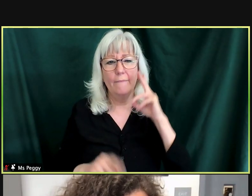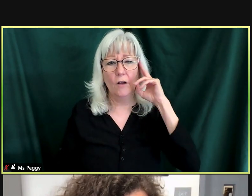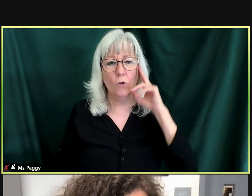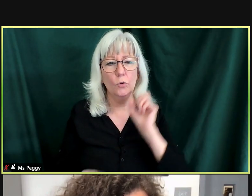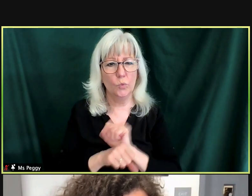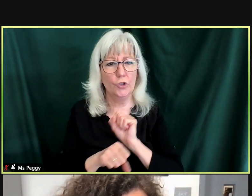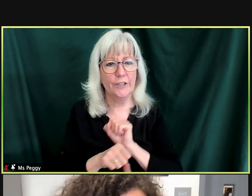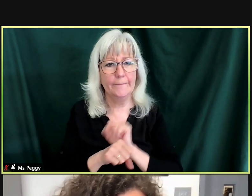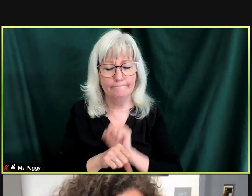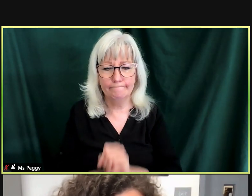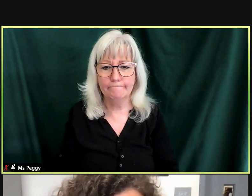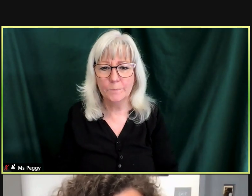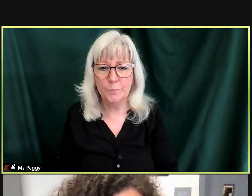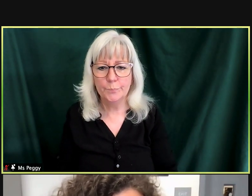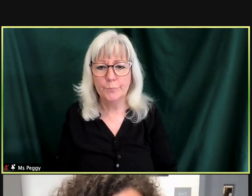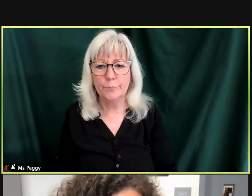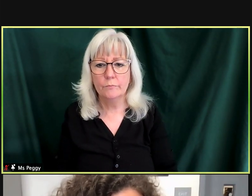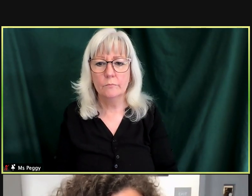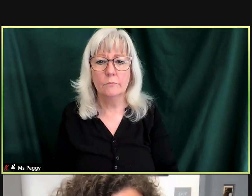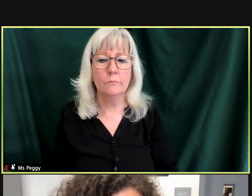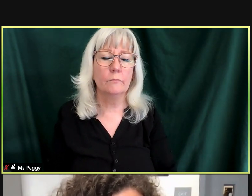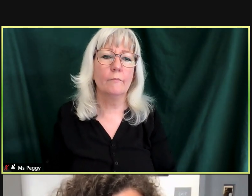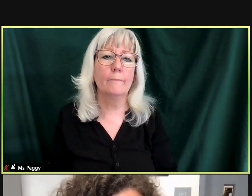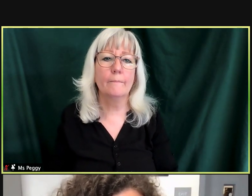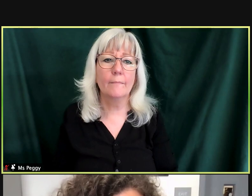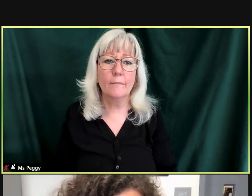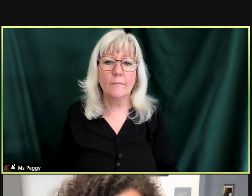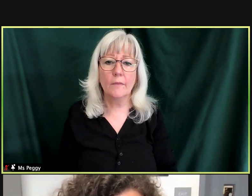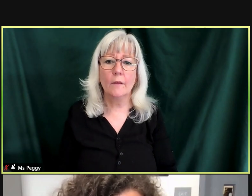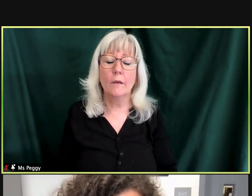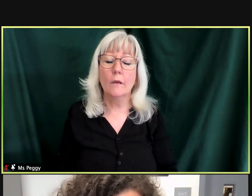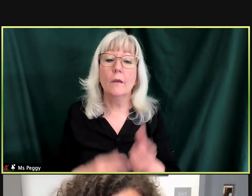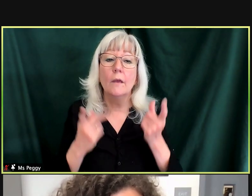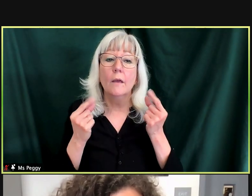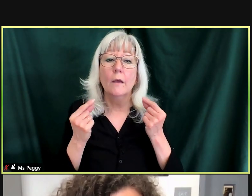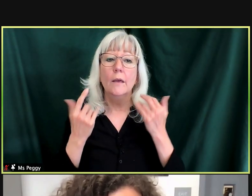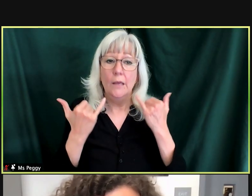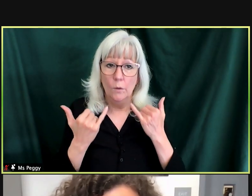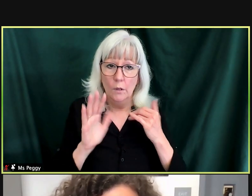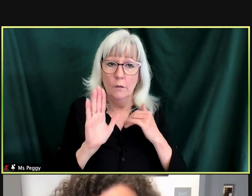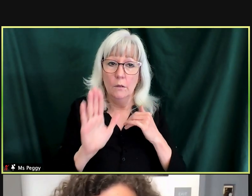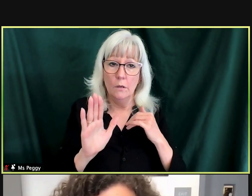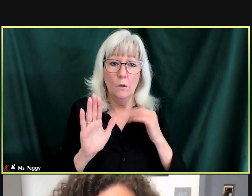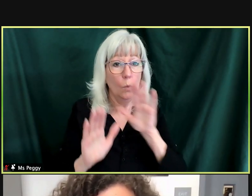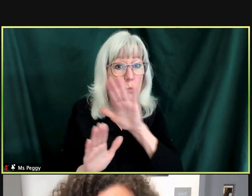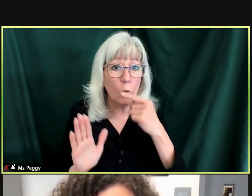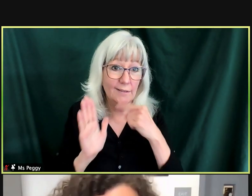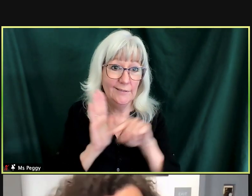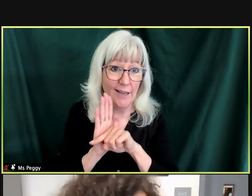Okay, so now we have to discuss what you're gonna do.